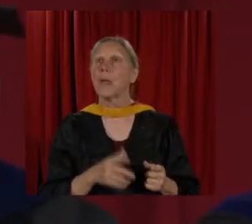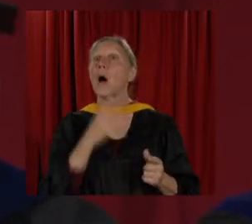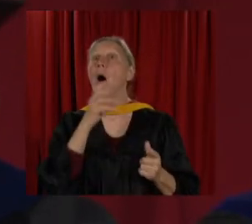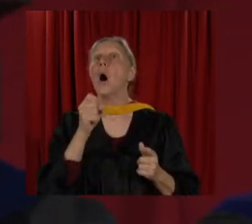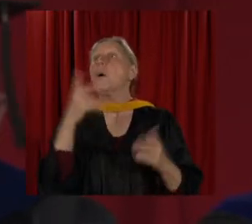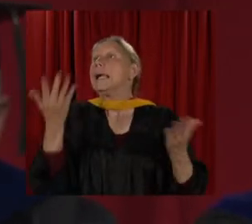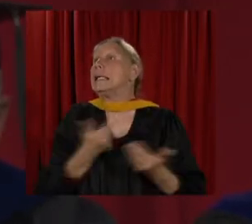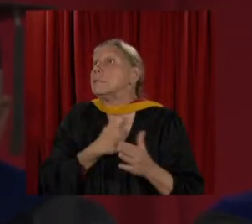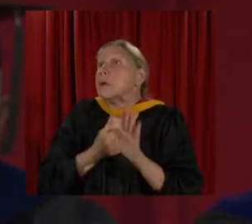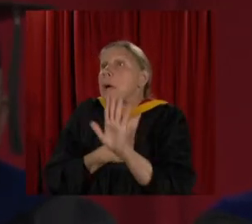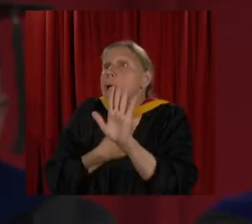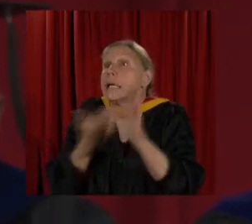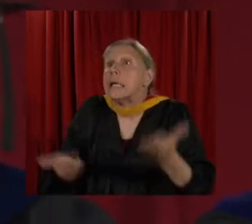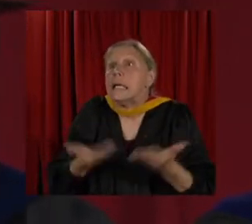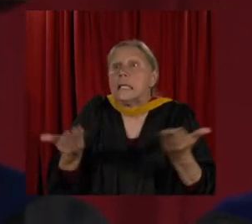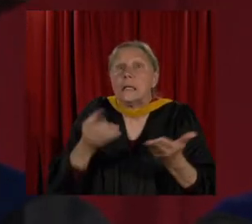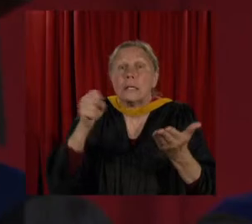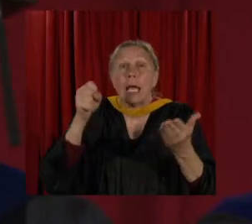is here.